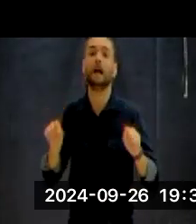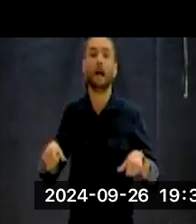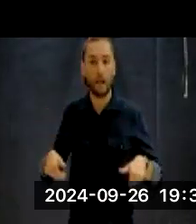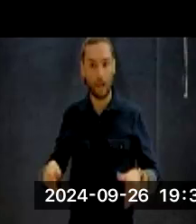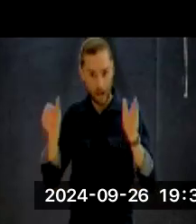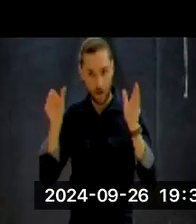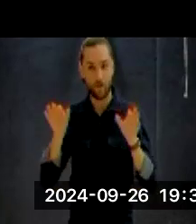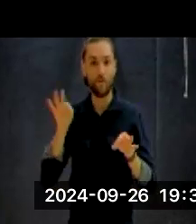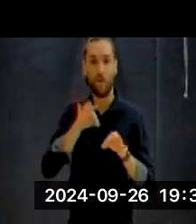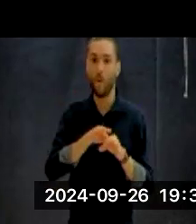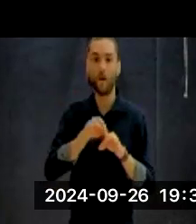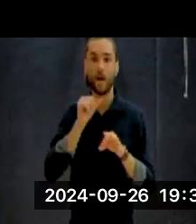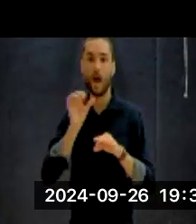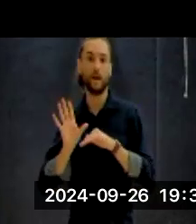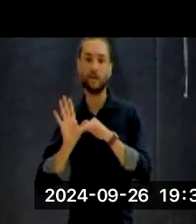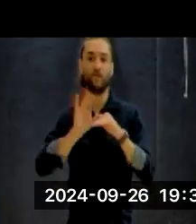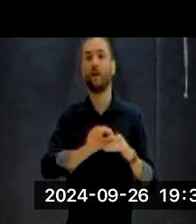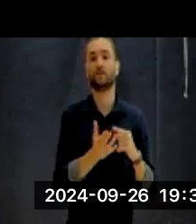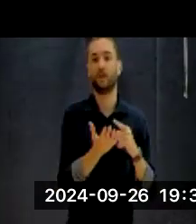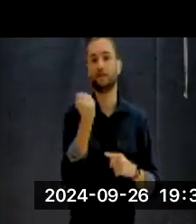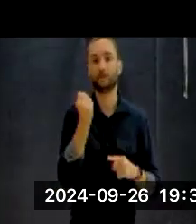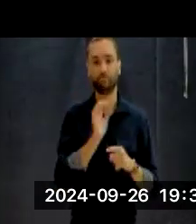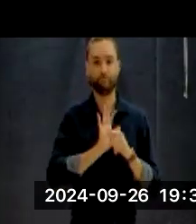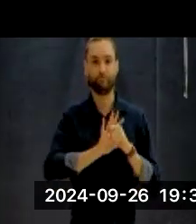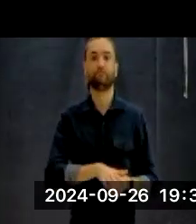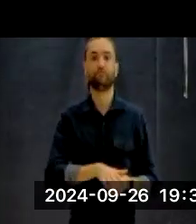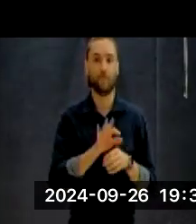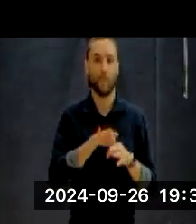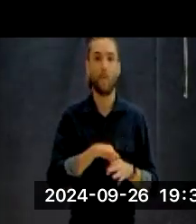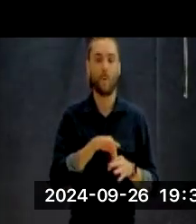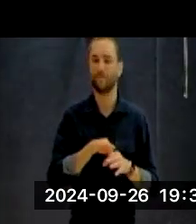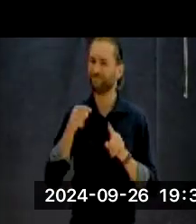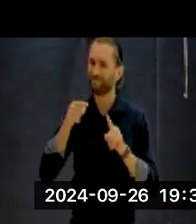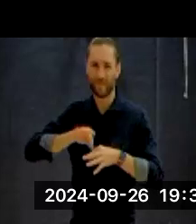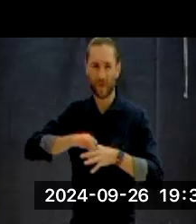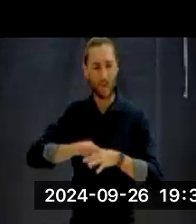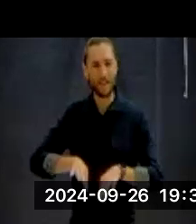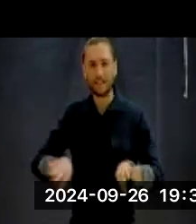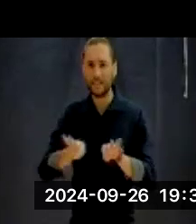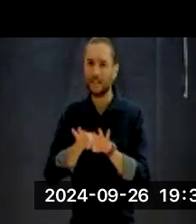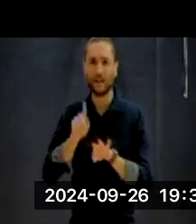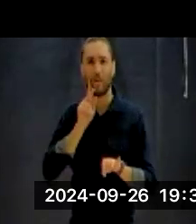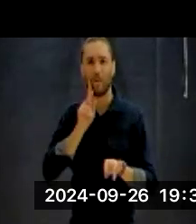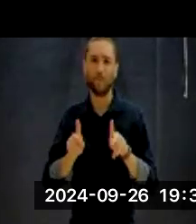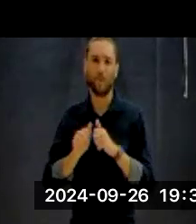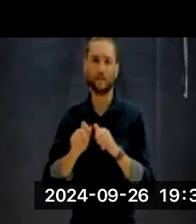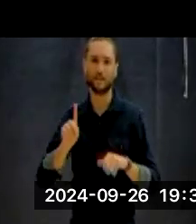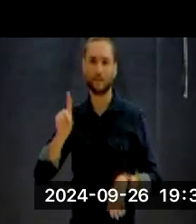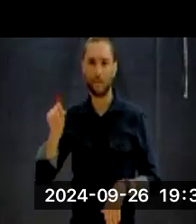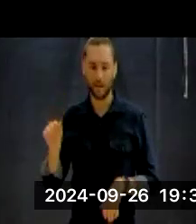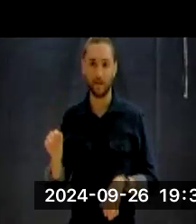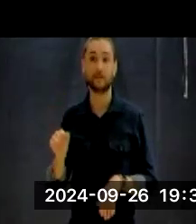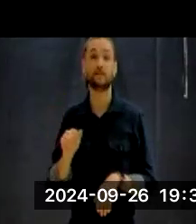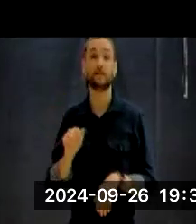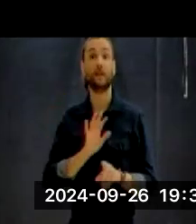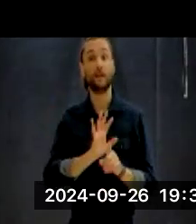not disenfranchised and silenced. Voting is a key to how people with disabilities, their advocates,